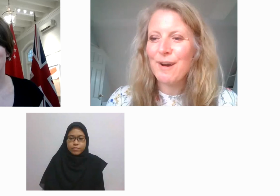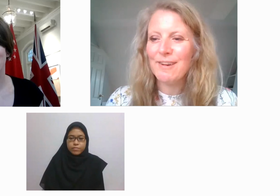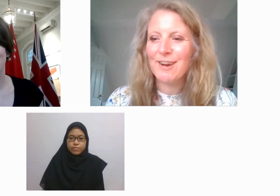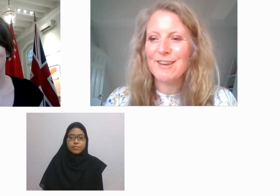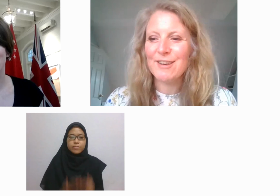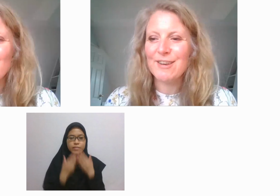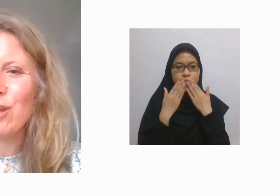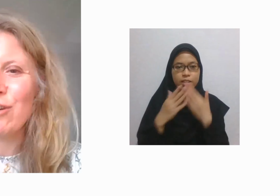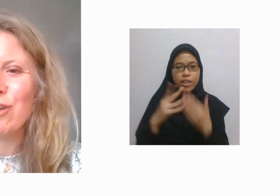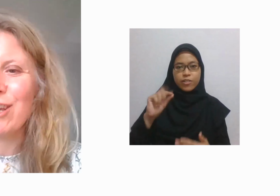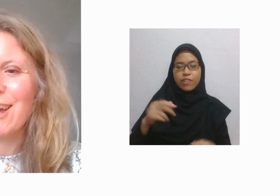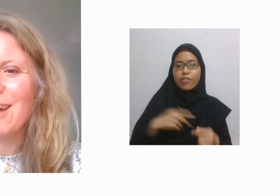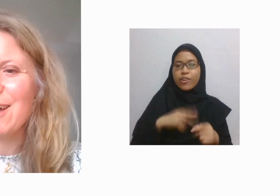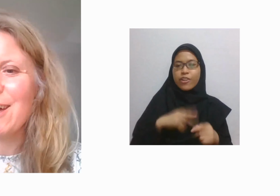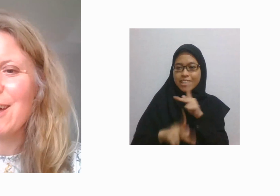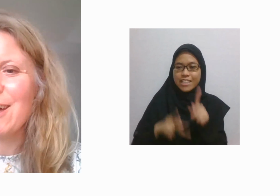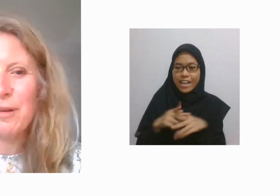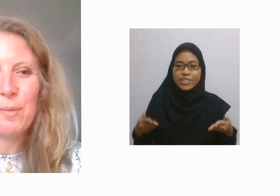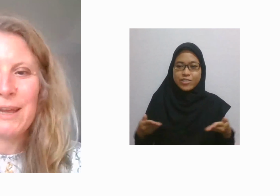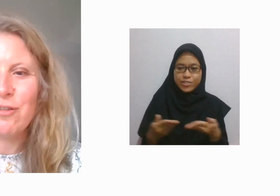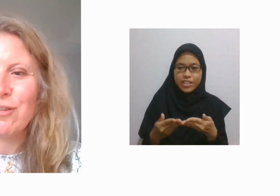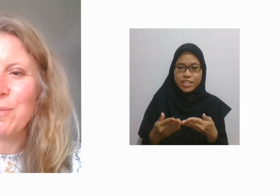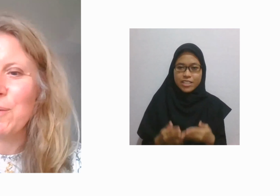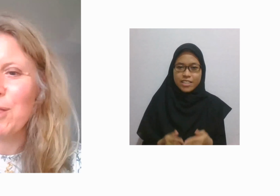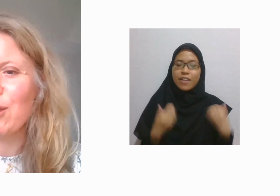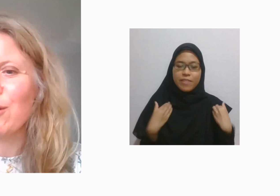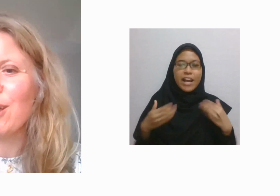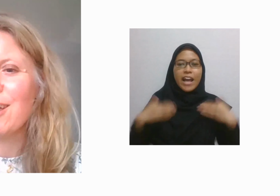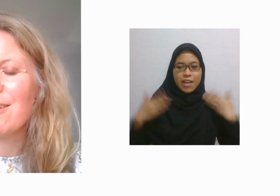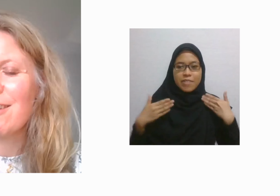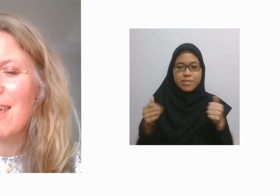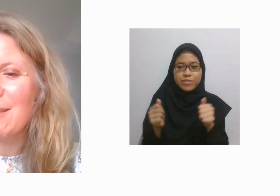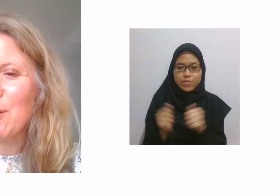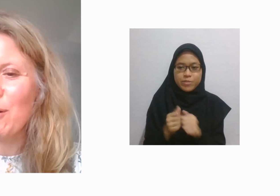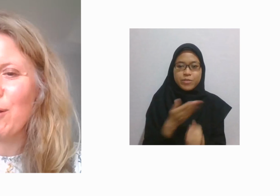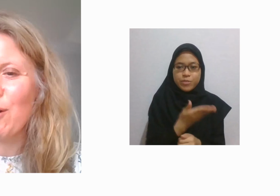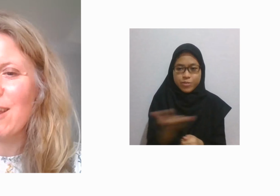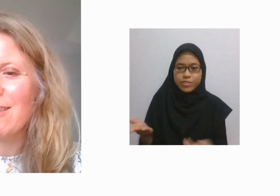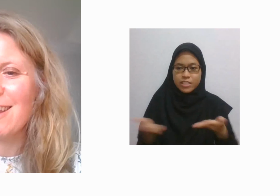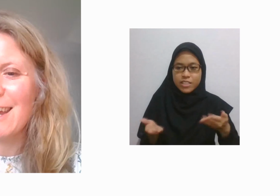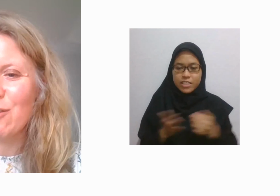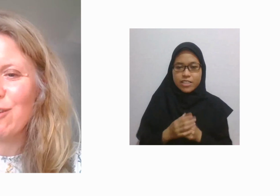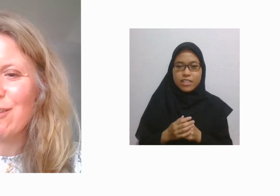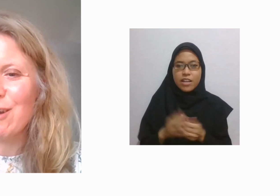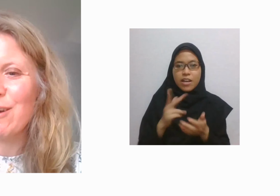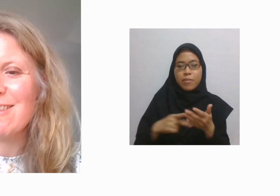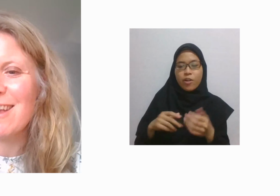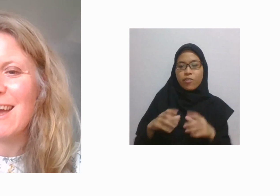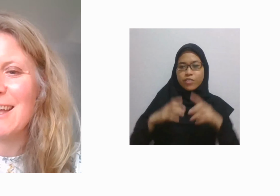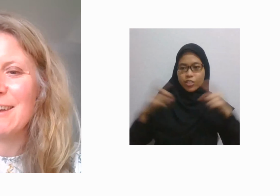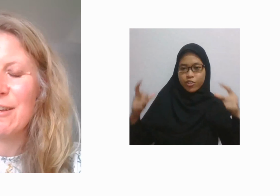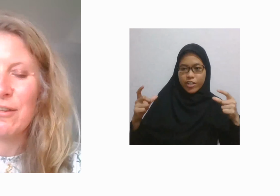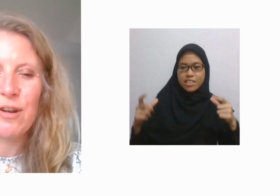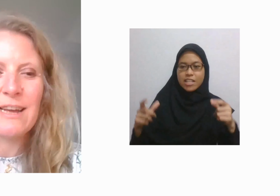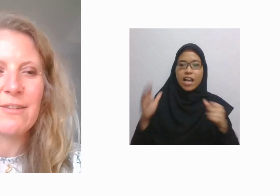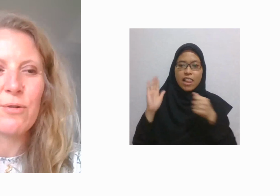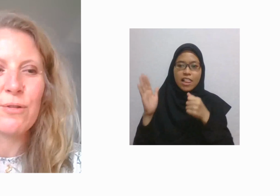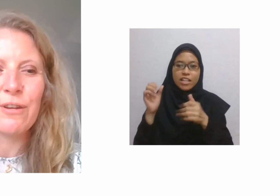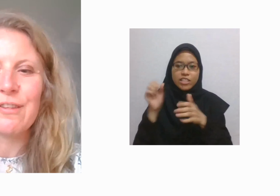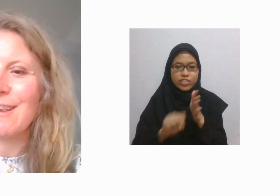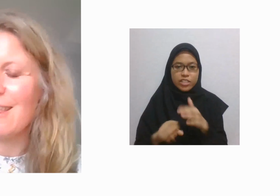for that very kind introduction. It's an absolute pleasure to be with you today as part of the great lecture series, and